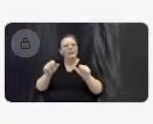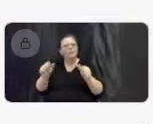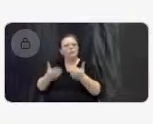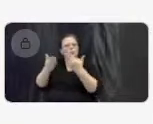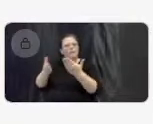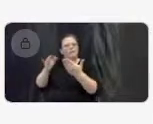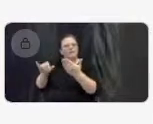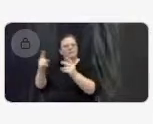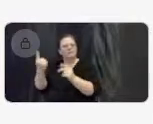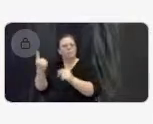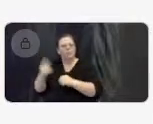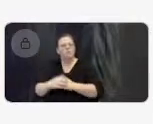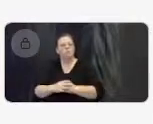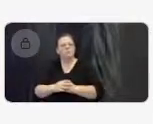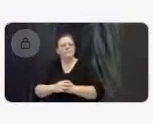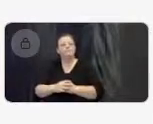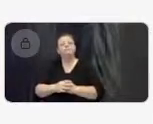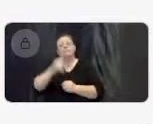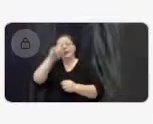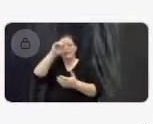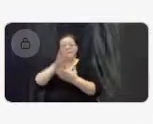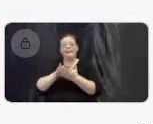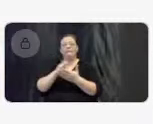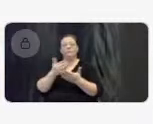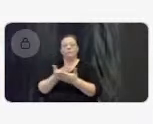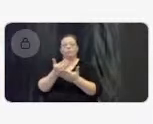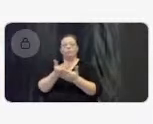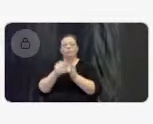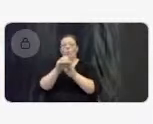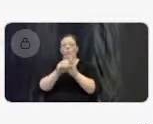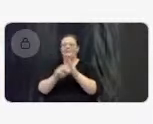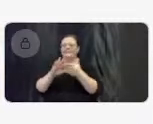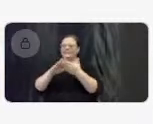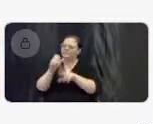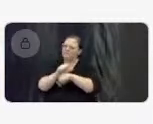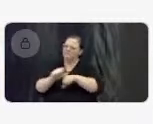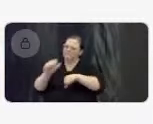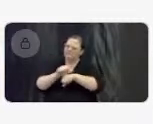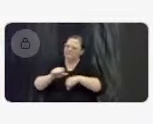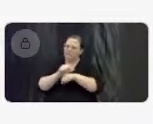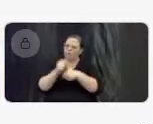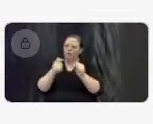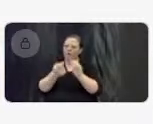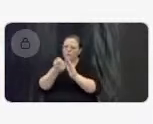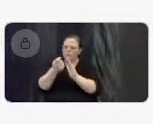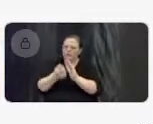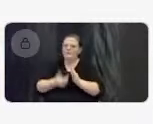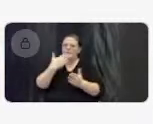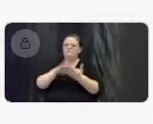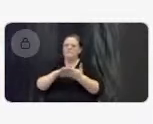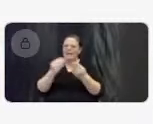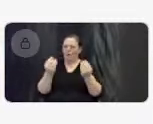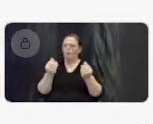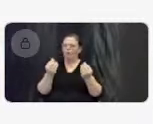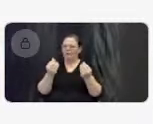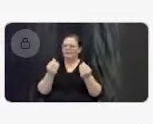offer. I believe through the new ordinance, the city is working hard to weed out the bad properties that are jeopardizing the